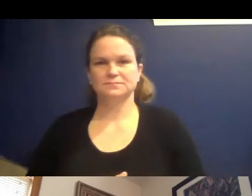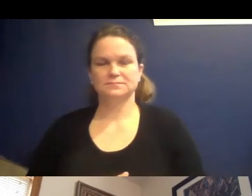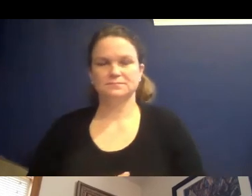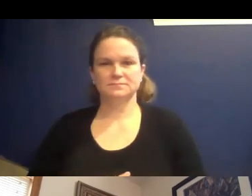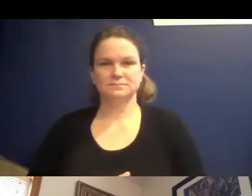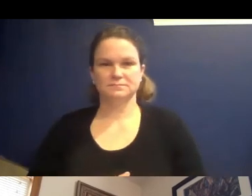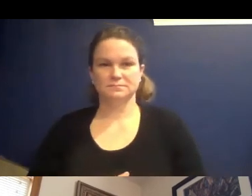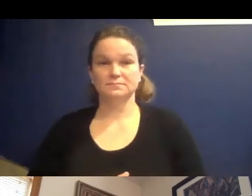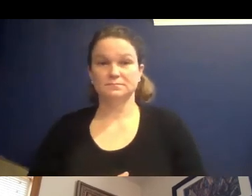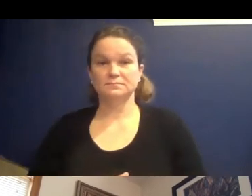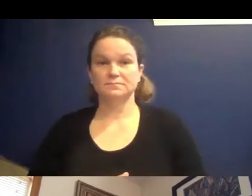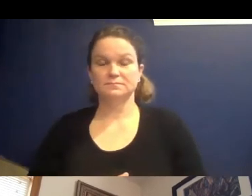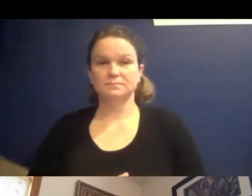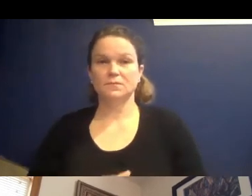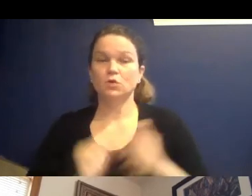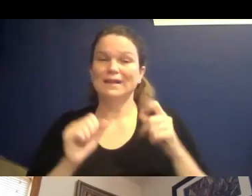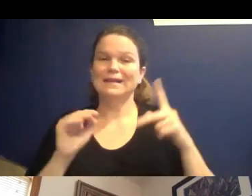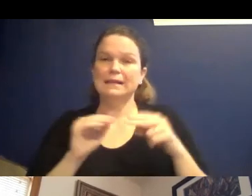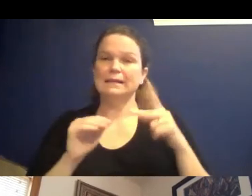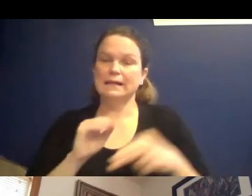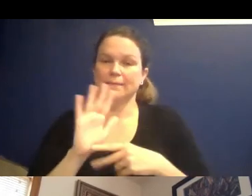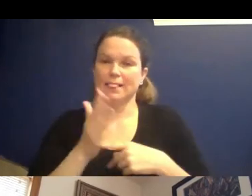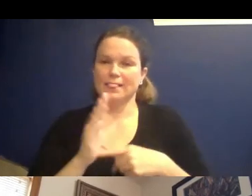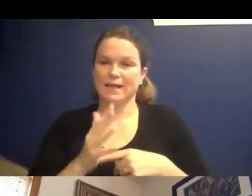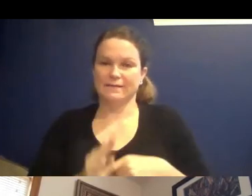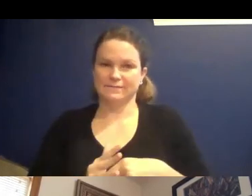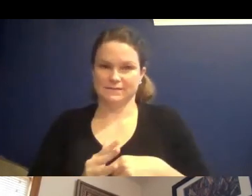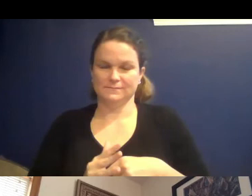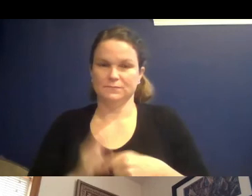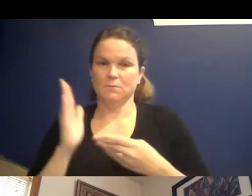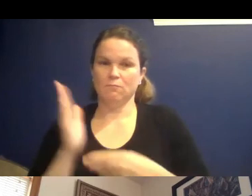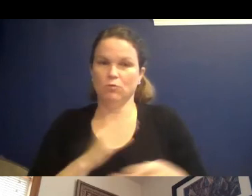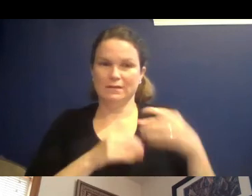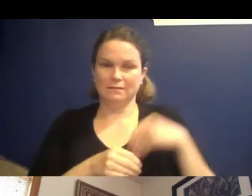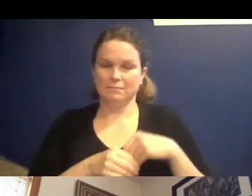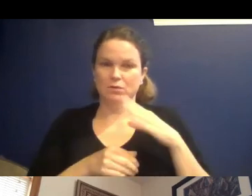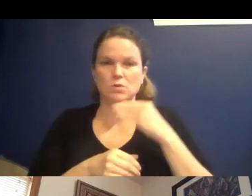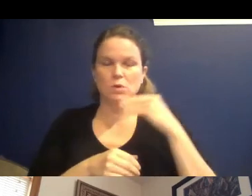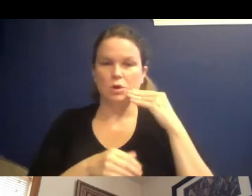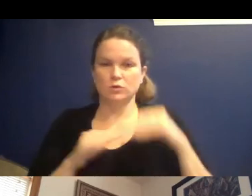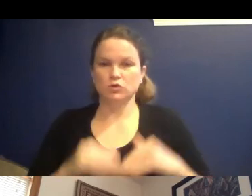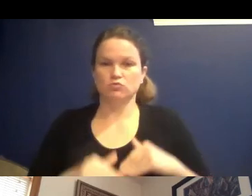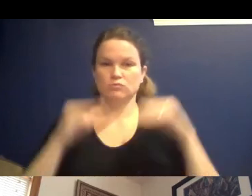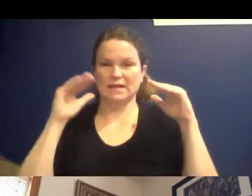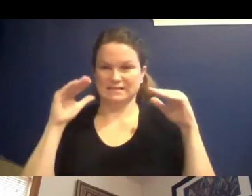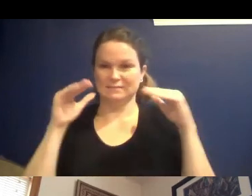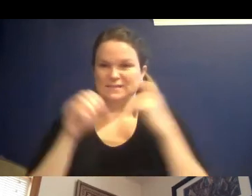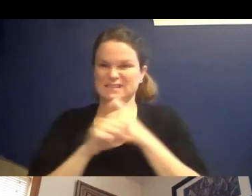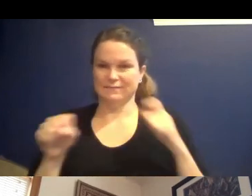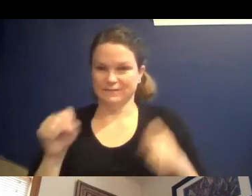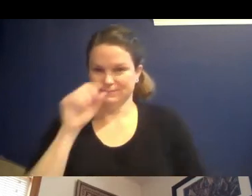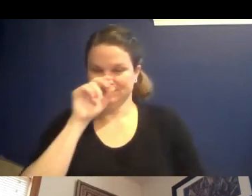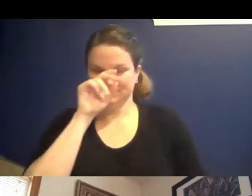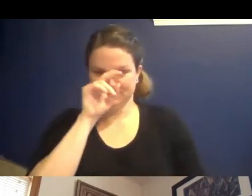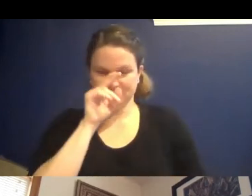You can clip some leaves and bring that with caterpillars on them and bring them inside to raise caterpillars in safety. You